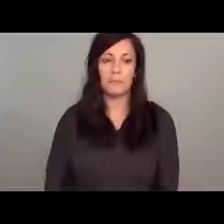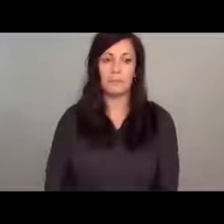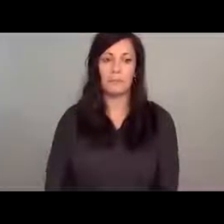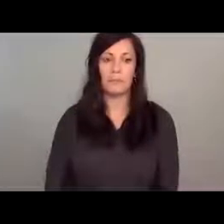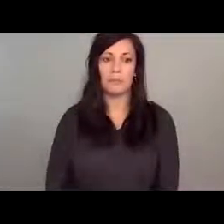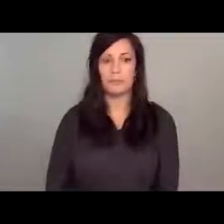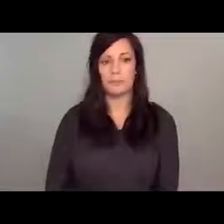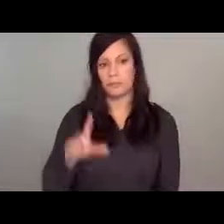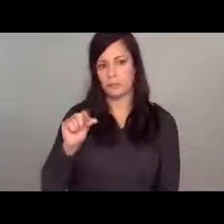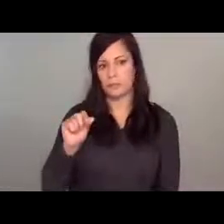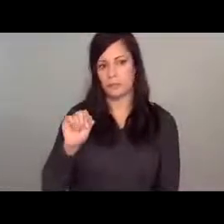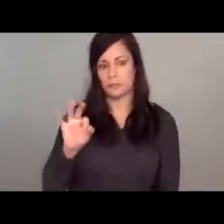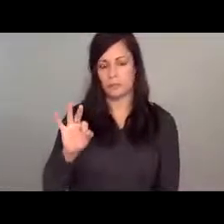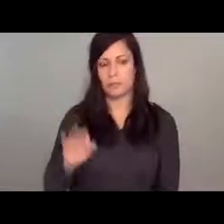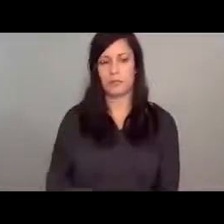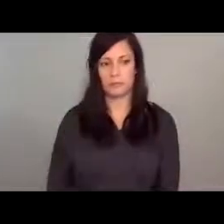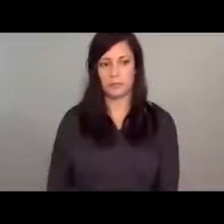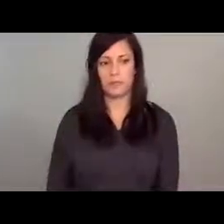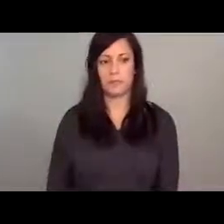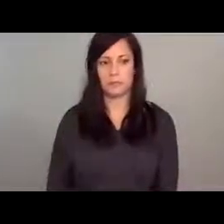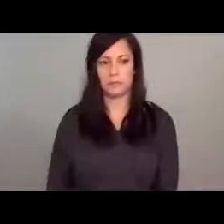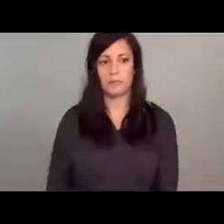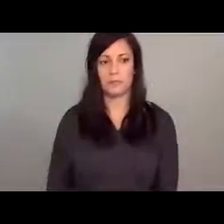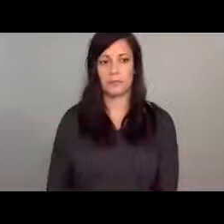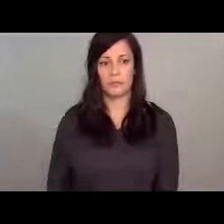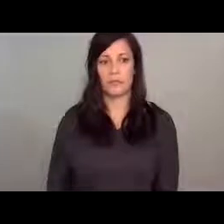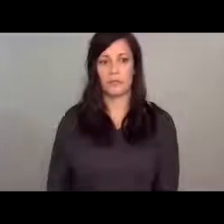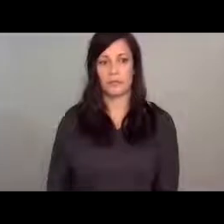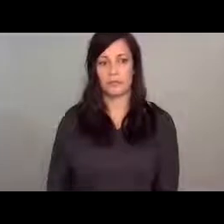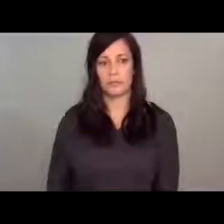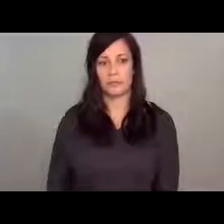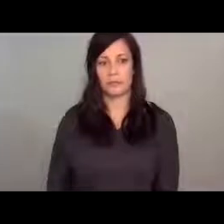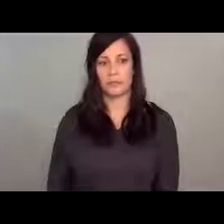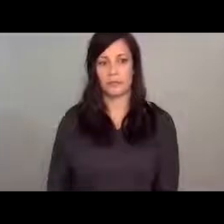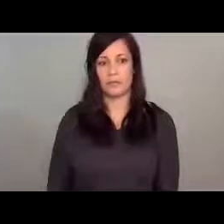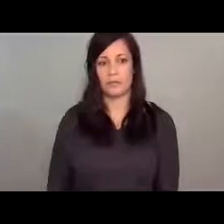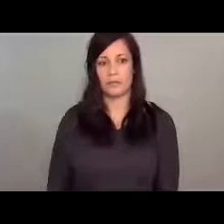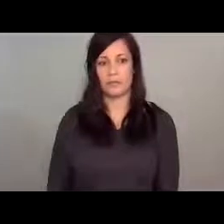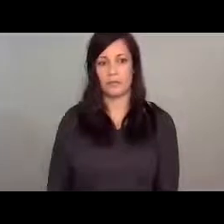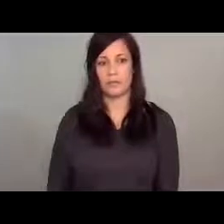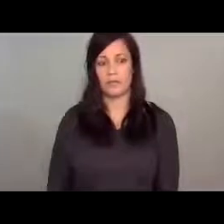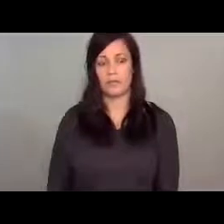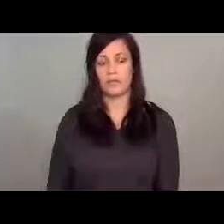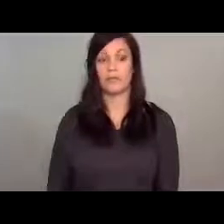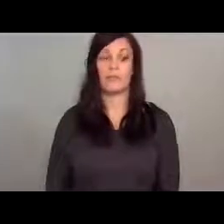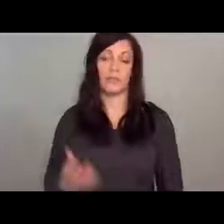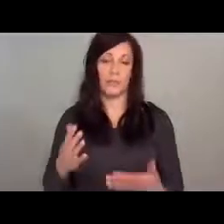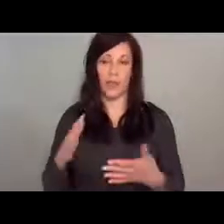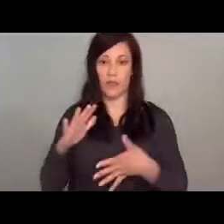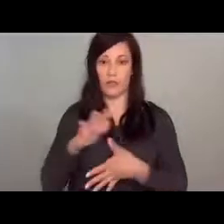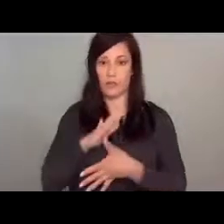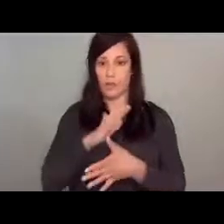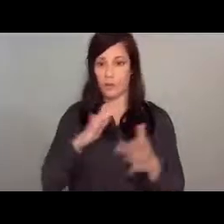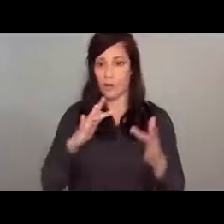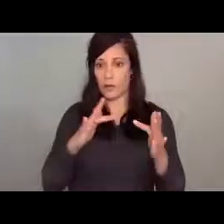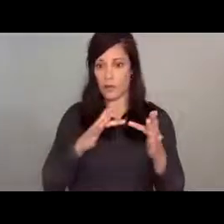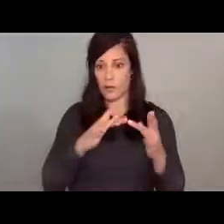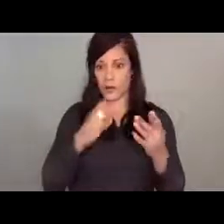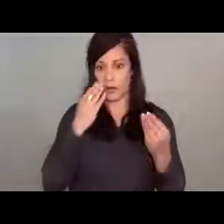say 2019. Okay. Now we're going to do our primary contact